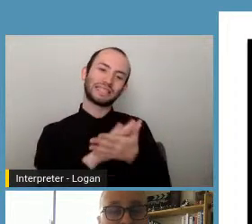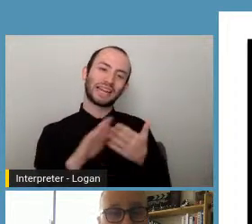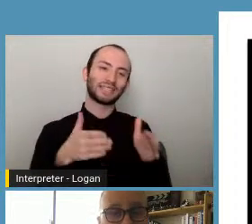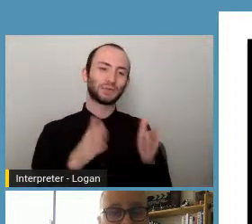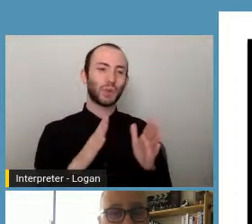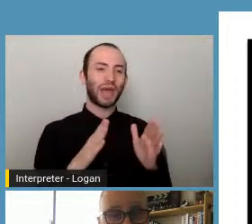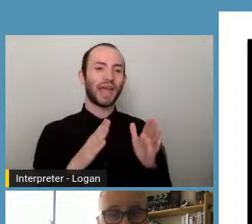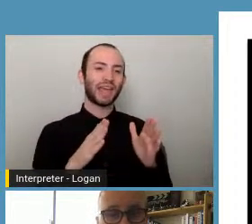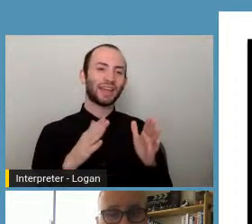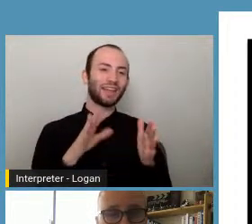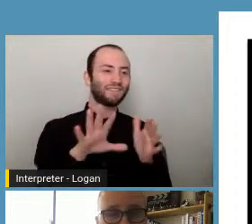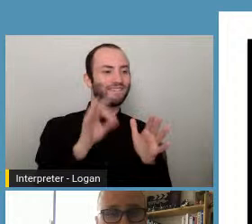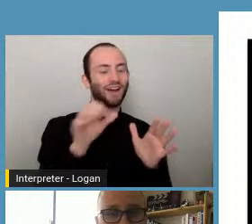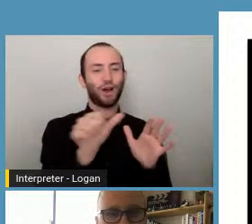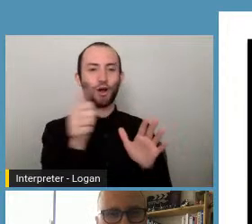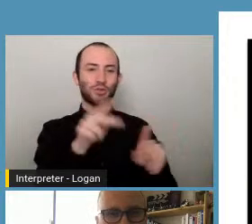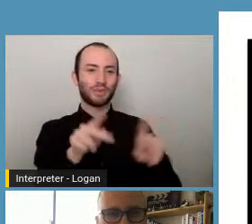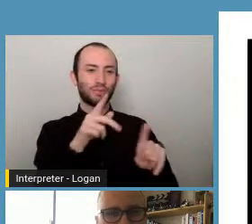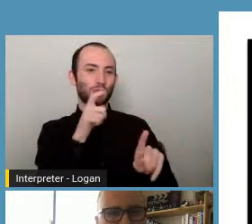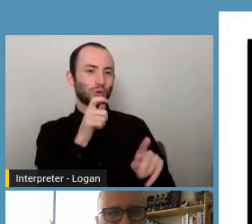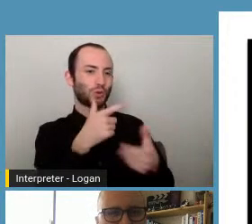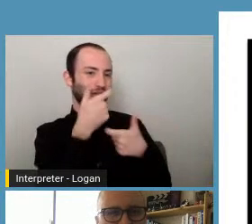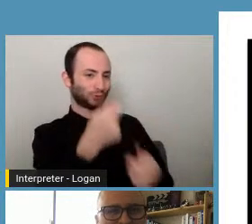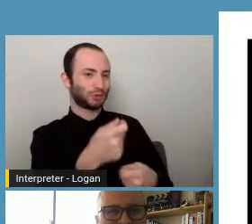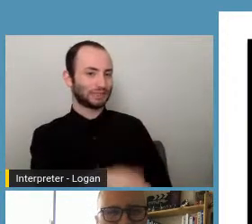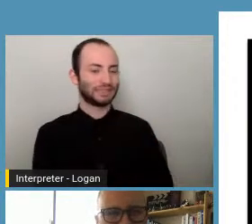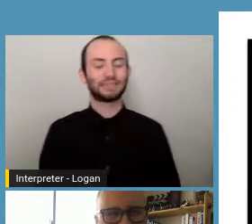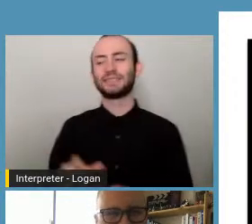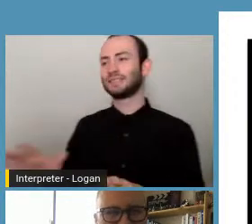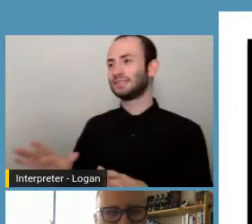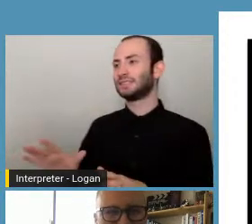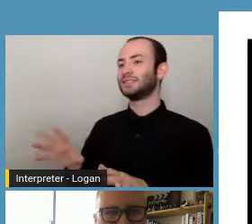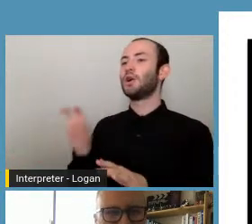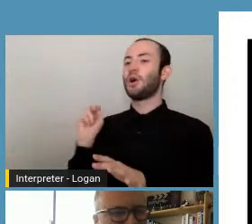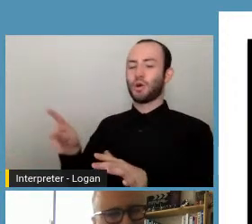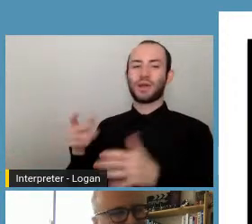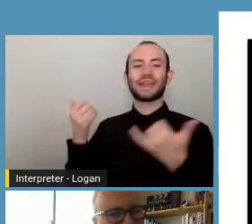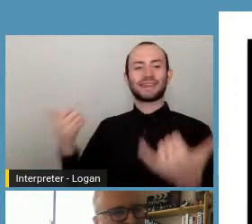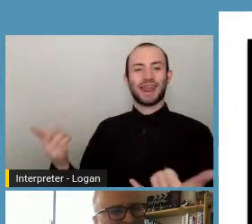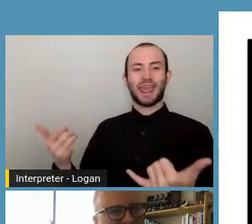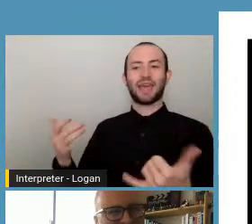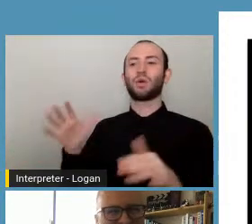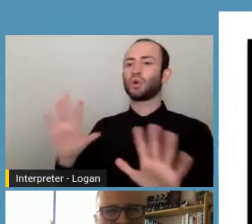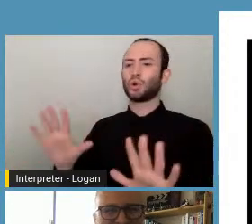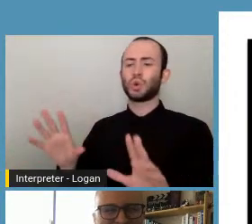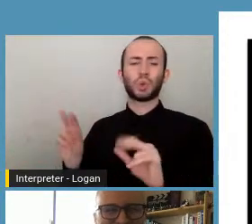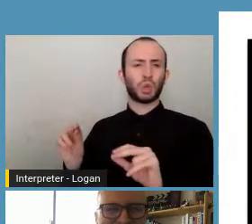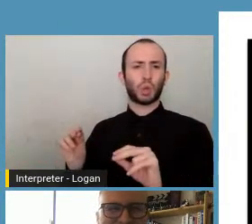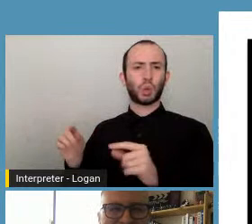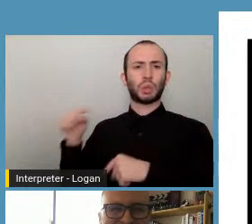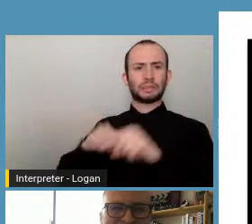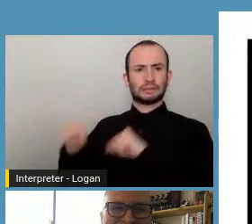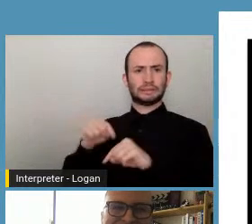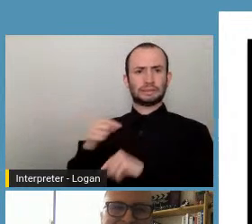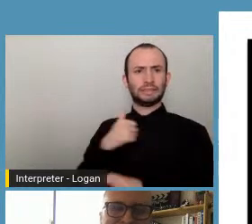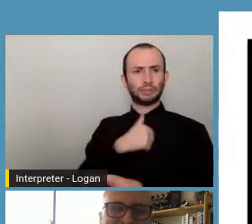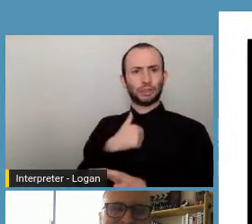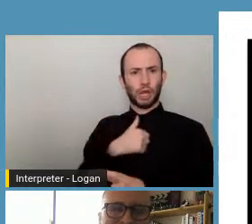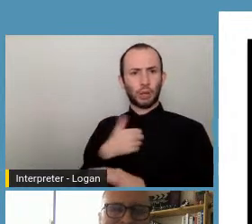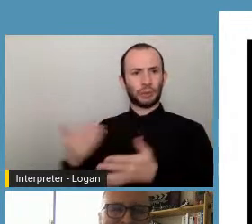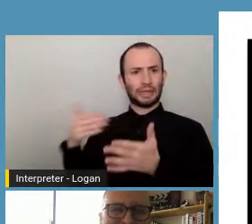Social media do's. Oh wait, no, we just said that, sorry. Social Don'ts. Wait a second, there's a glitch in the